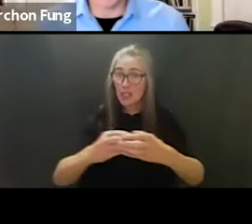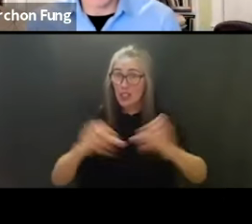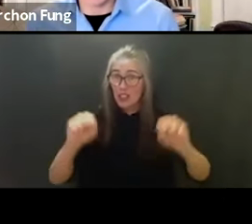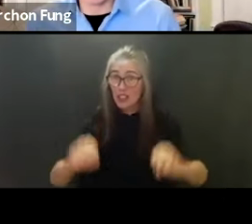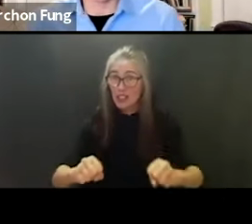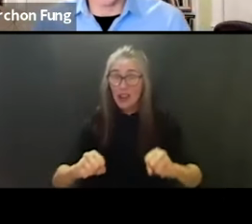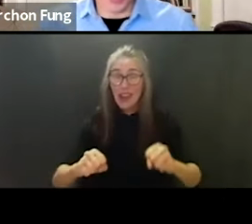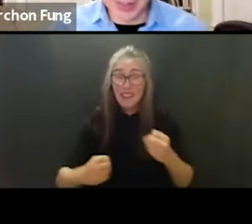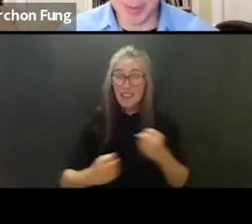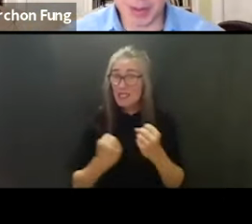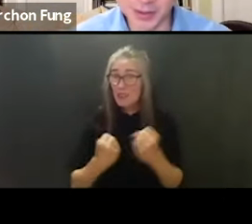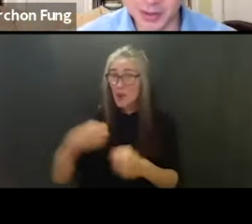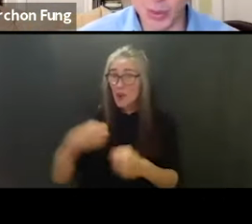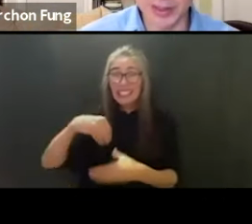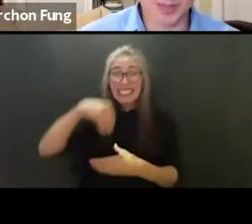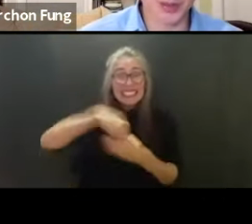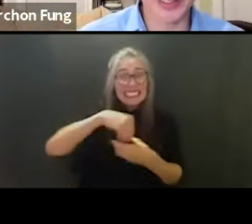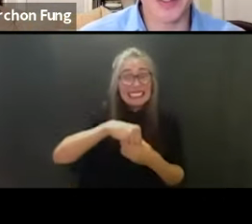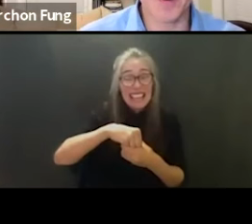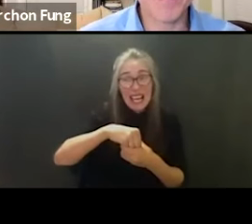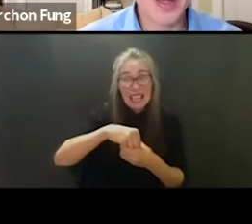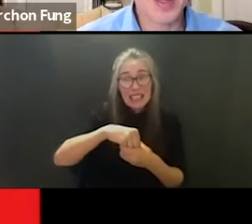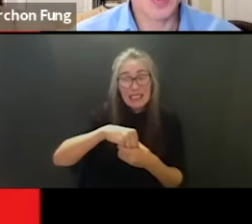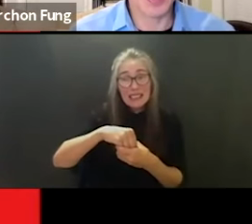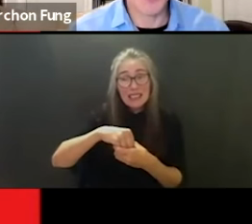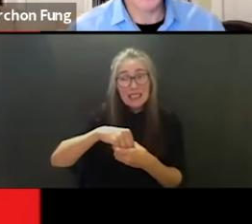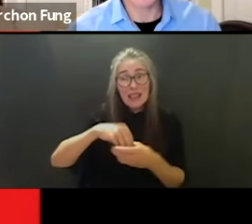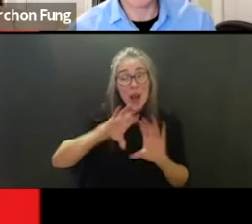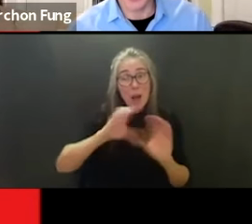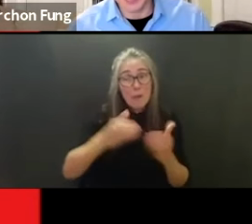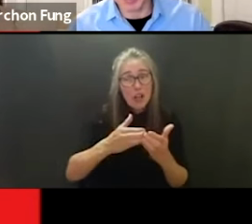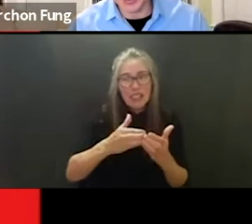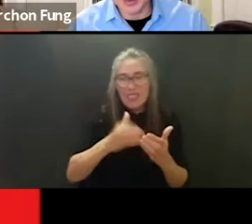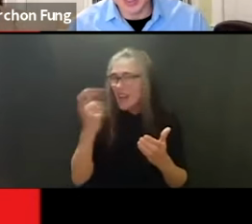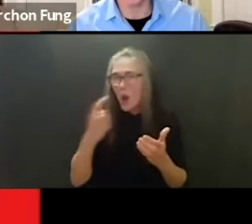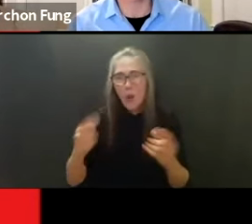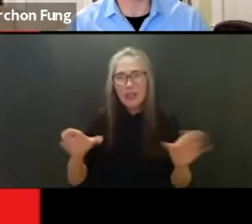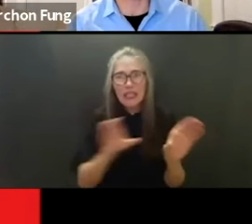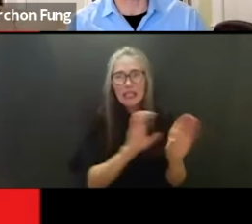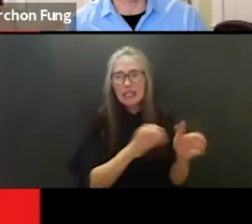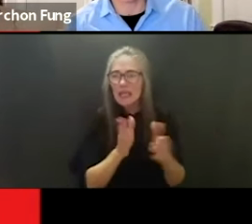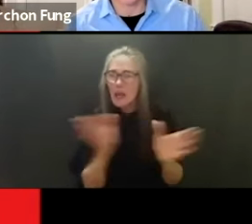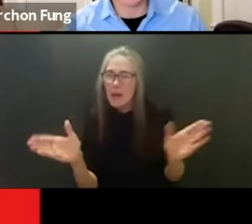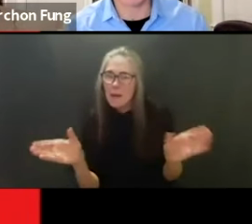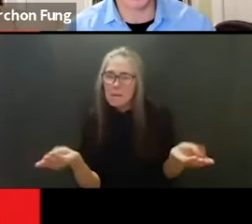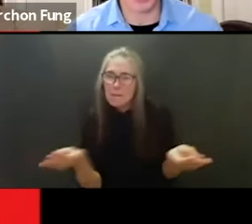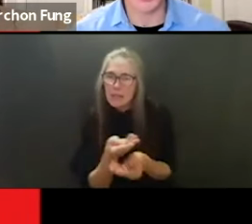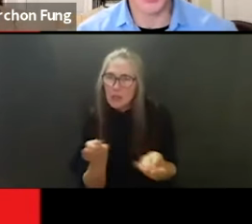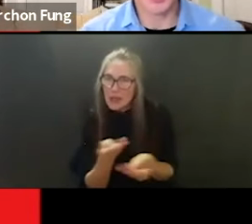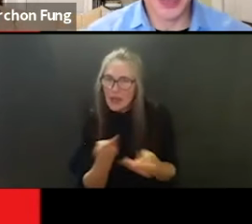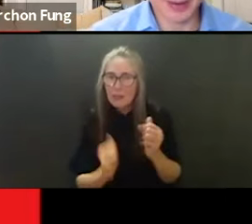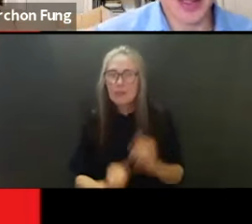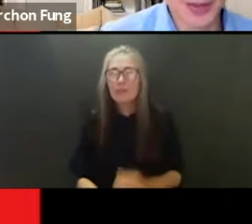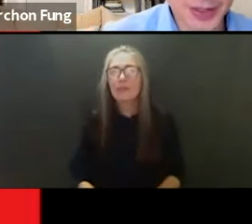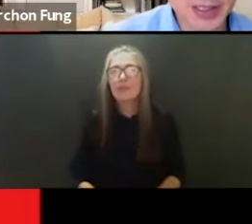part democracy within parties as well as between them. I've been taken. I've a book that's a couple years old now that explores